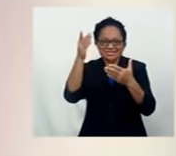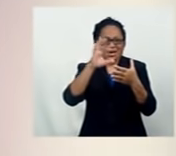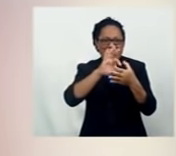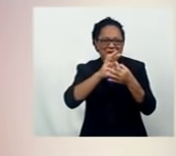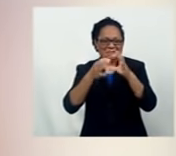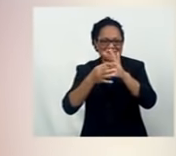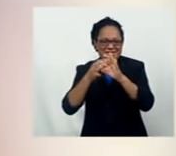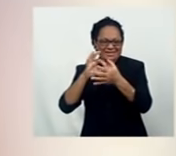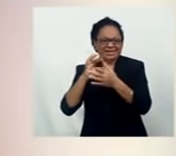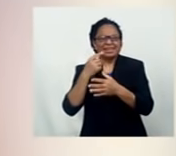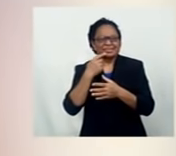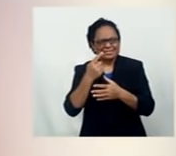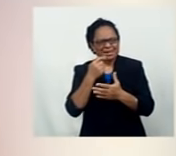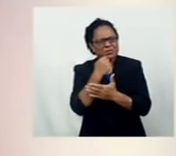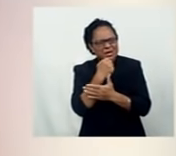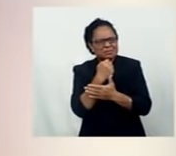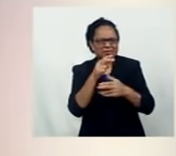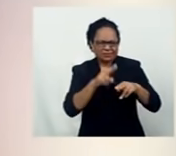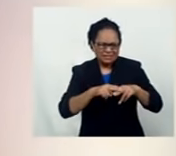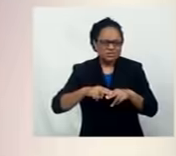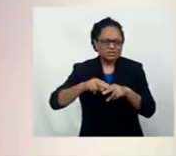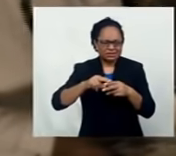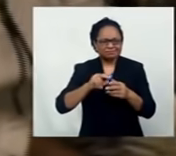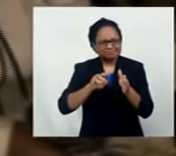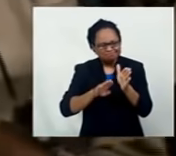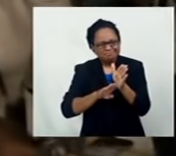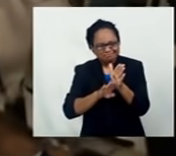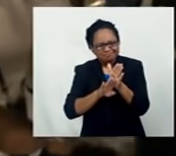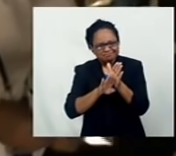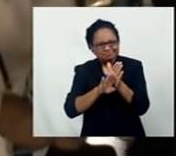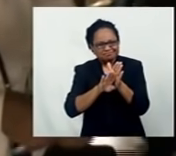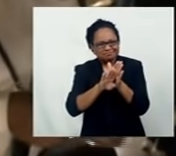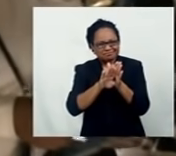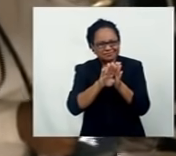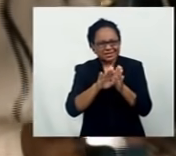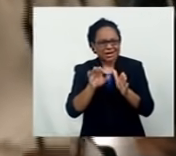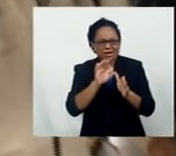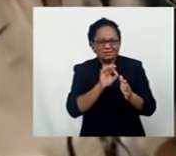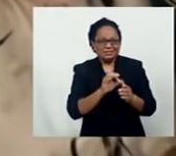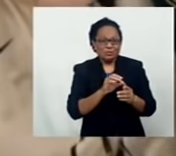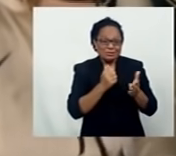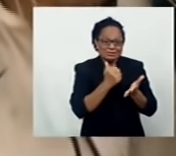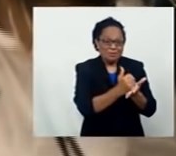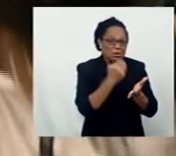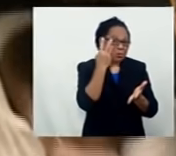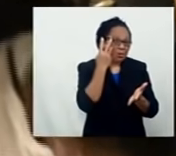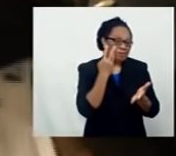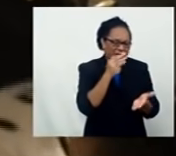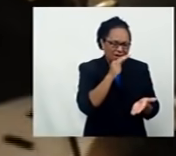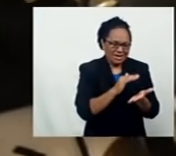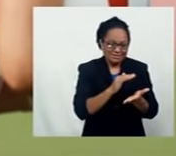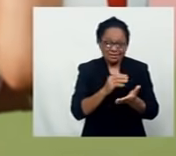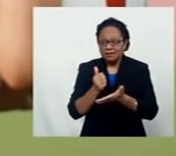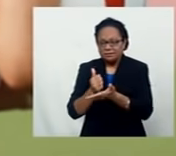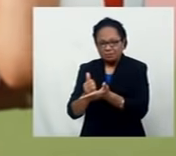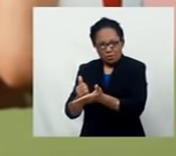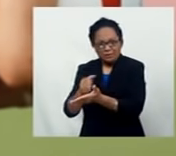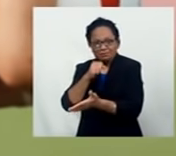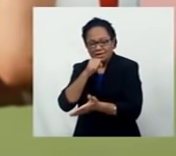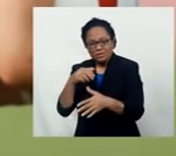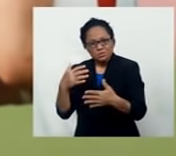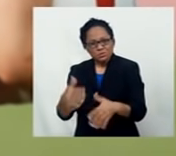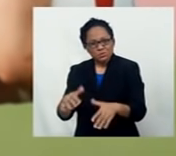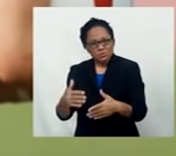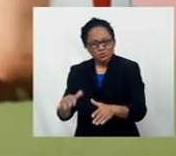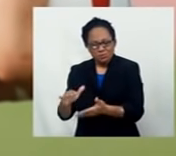Still, rugby in Fiji is still evolving, and there is not much support as compared to the men's team. Even though we didn't get much as compared to the men,